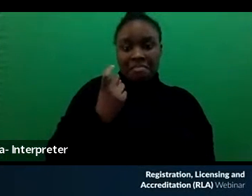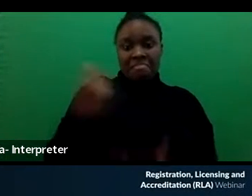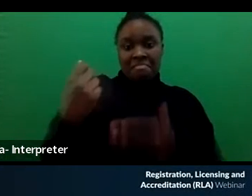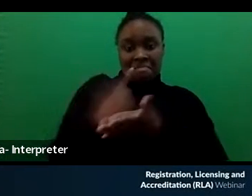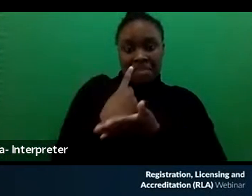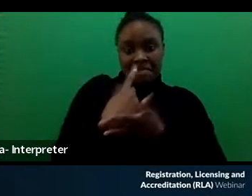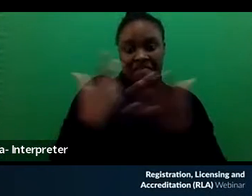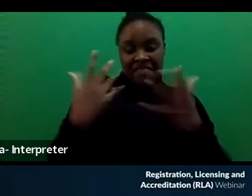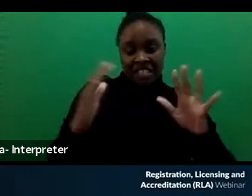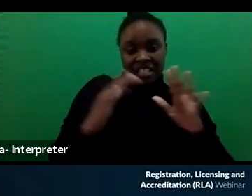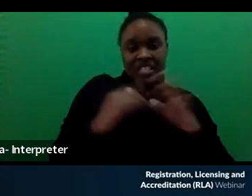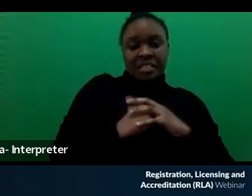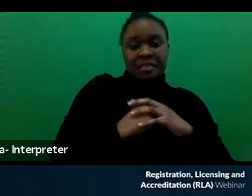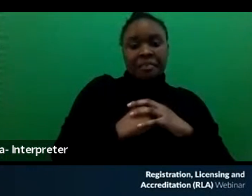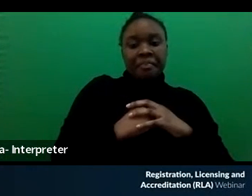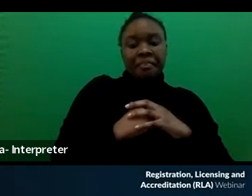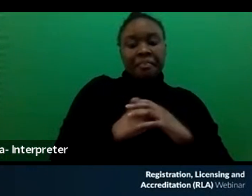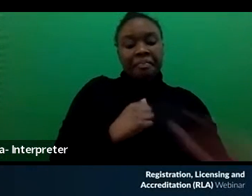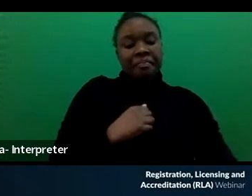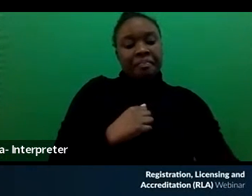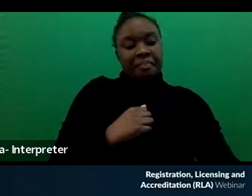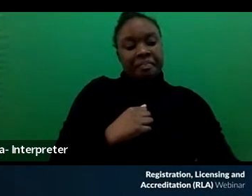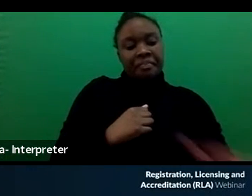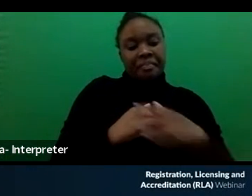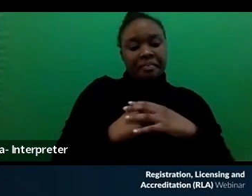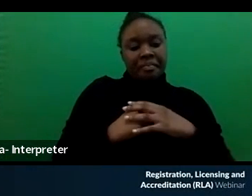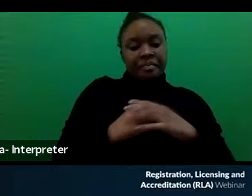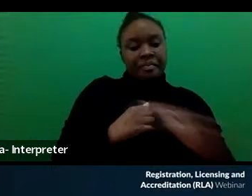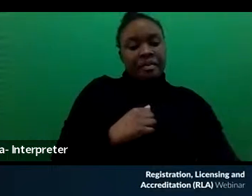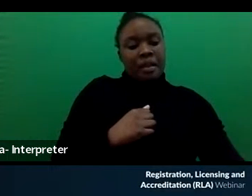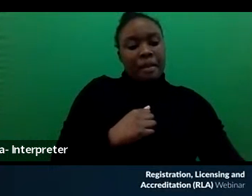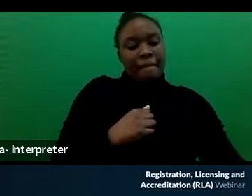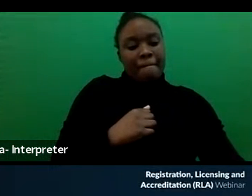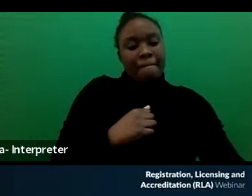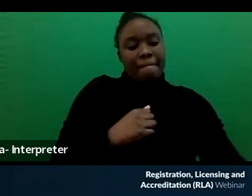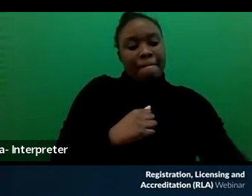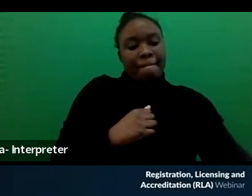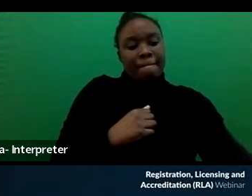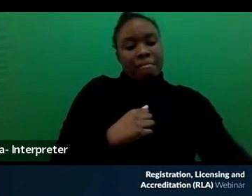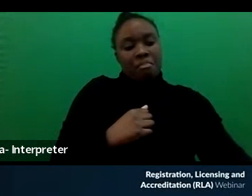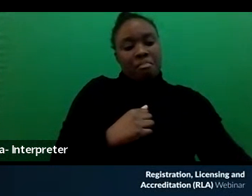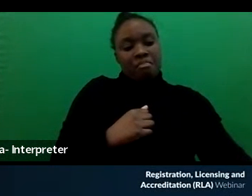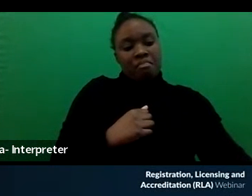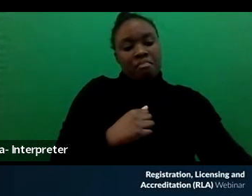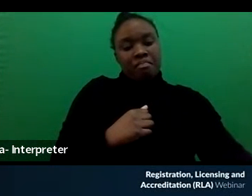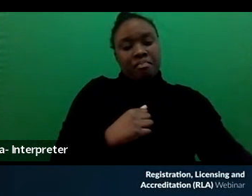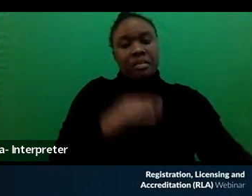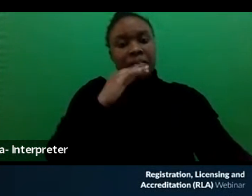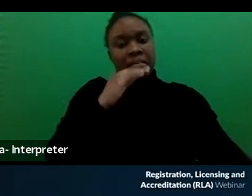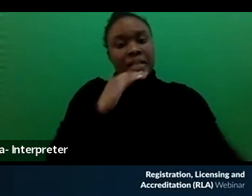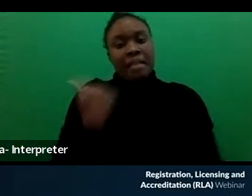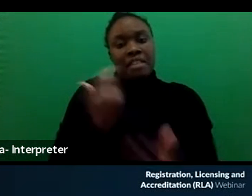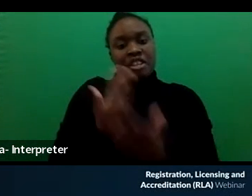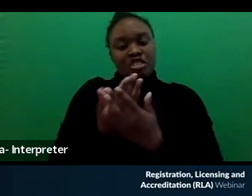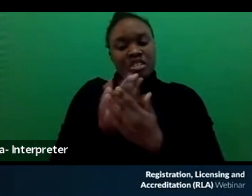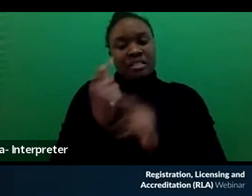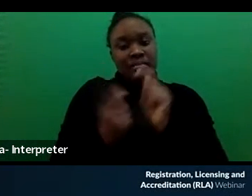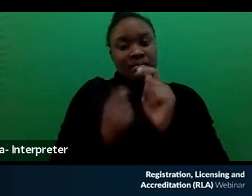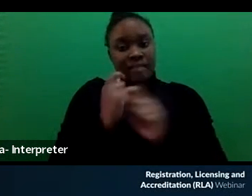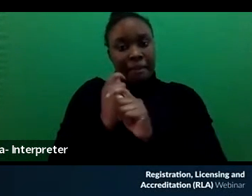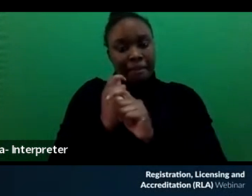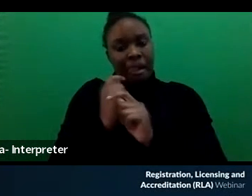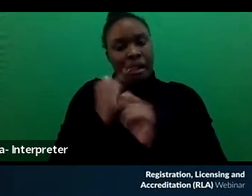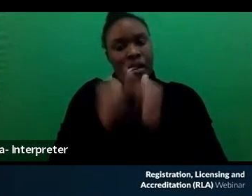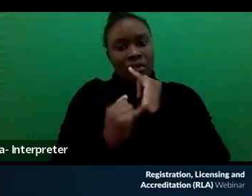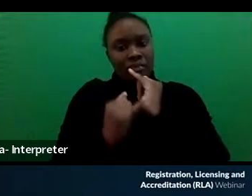the question and answers chatbot, whereby she's asking, how do I remove an application type that was incorrectly selected